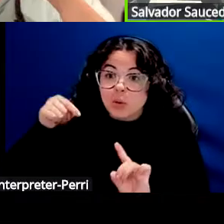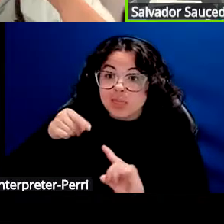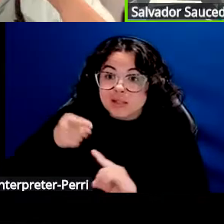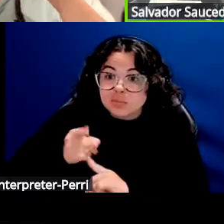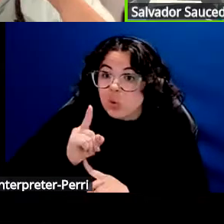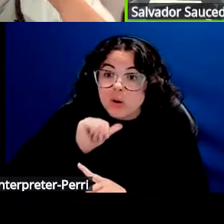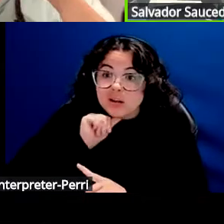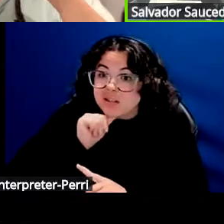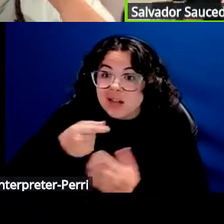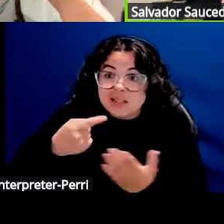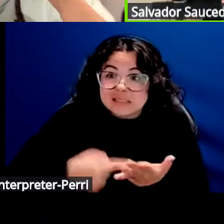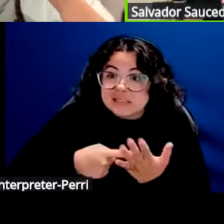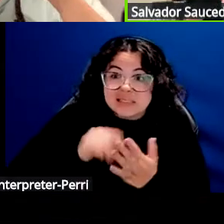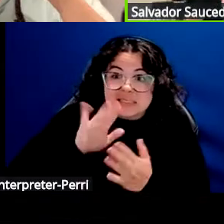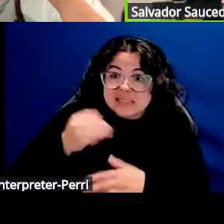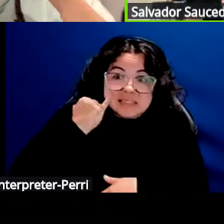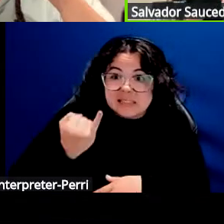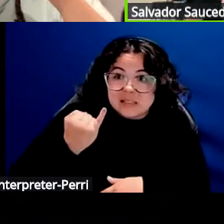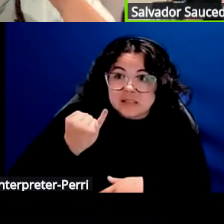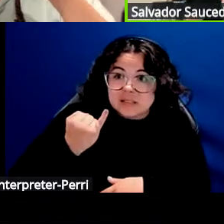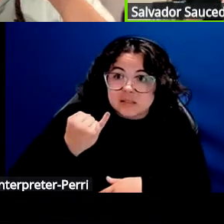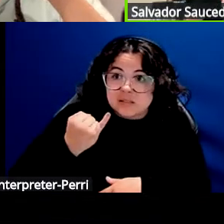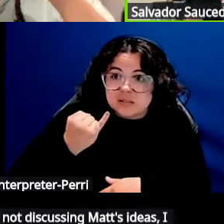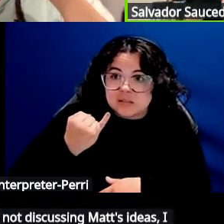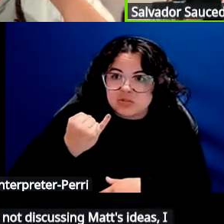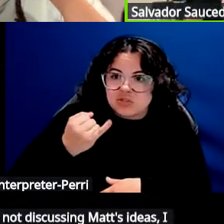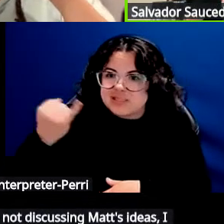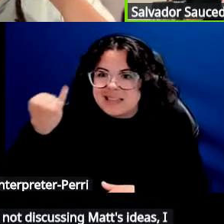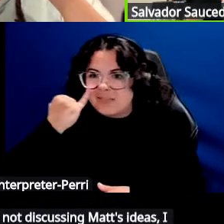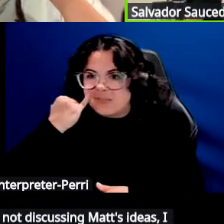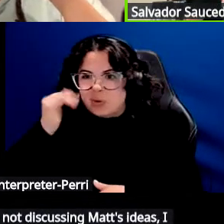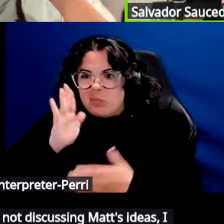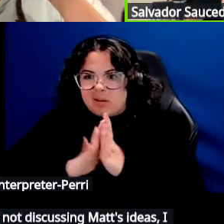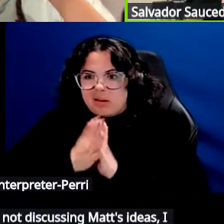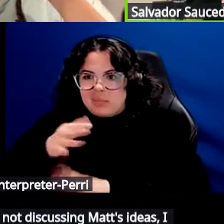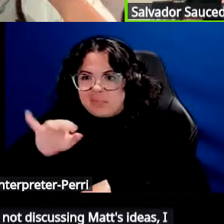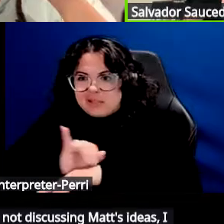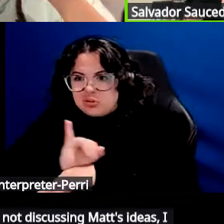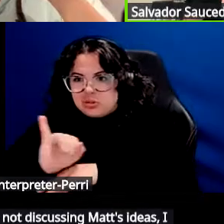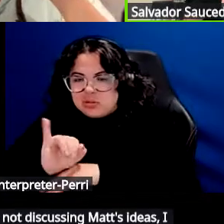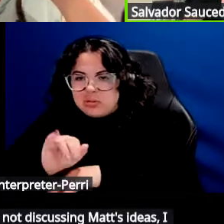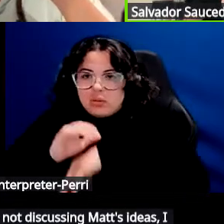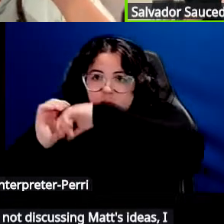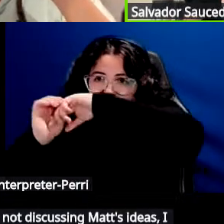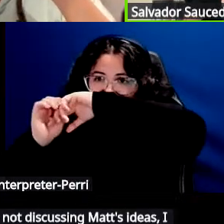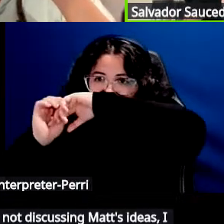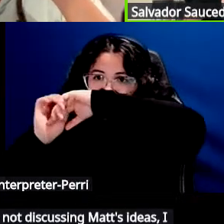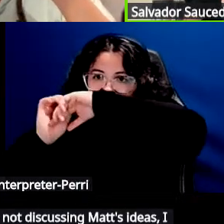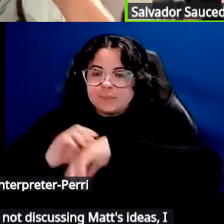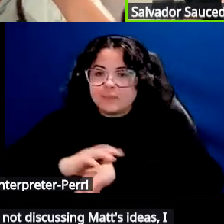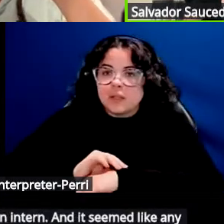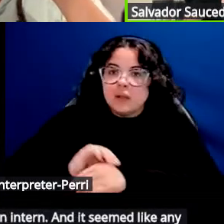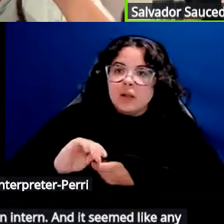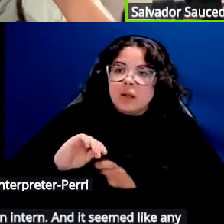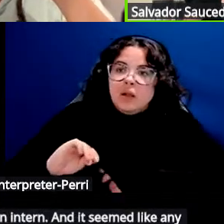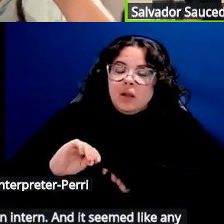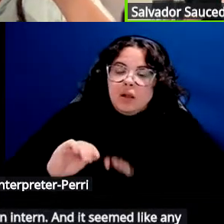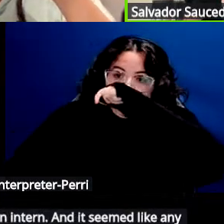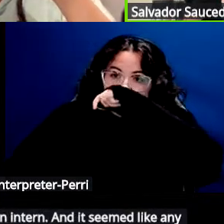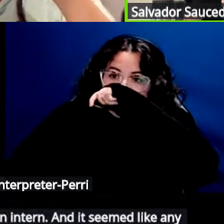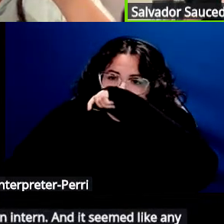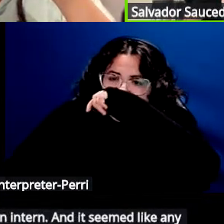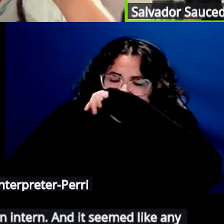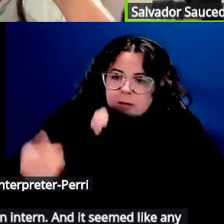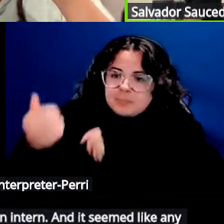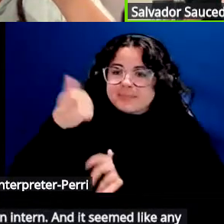we're not discussing Matt's ideas, I think, but just whether or not he would be an intern. And it seems like any action would still go through a sort of standard process,